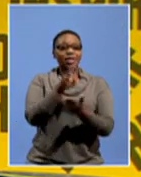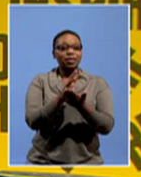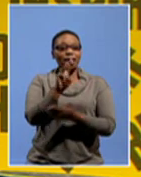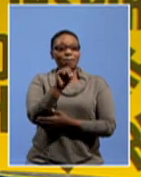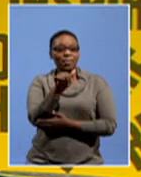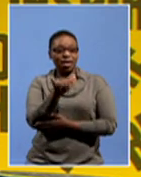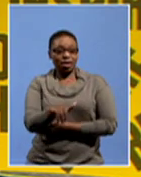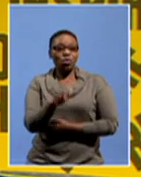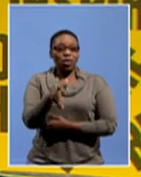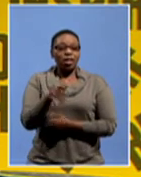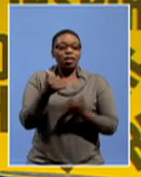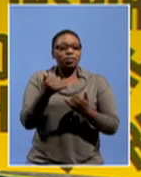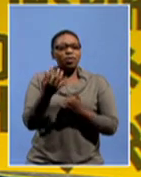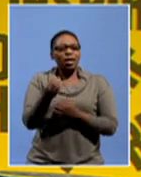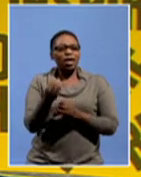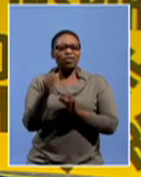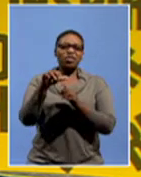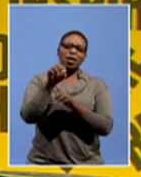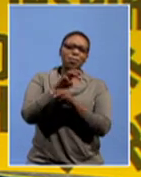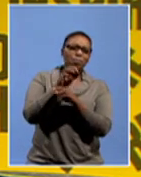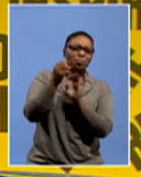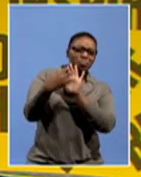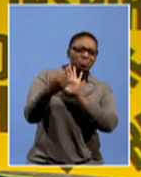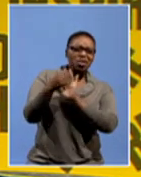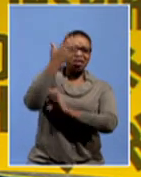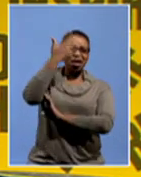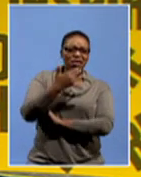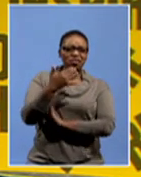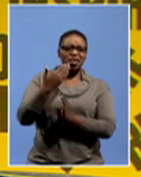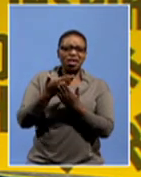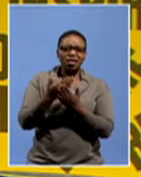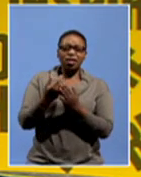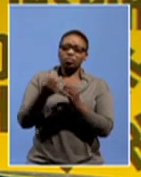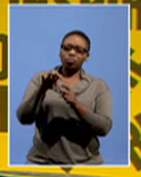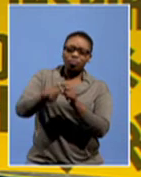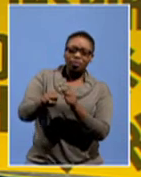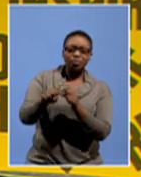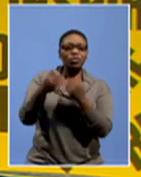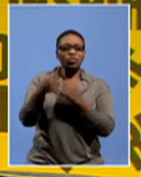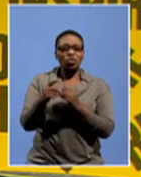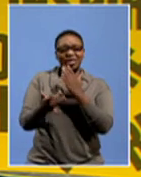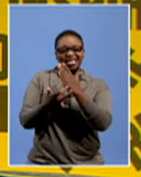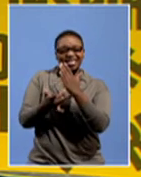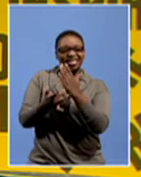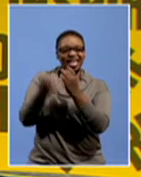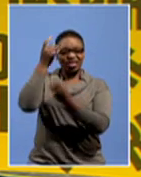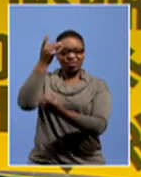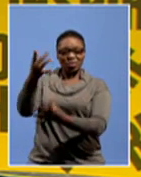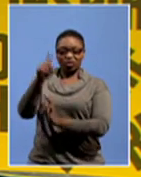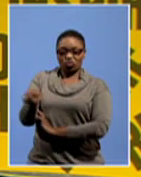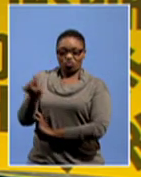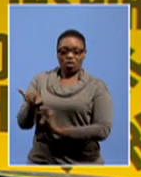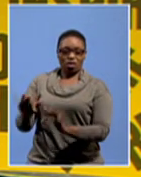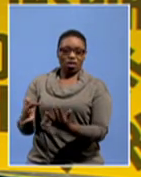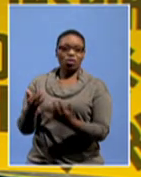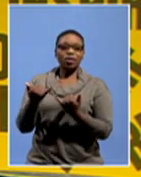with Media Monitoring Africa to create an online platform to expose digital disinformation. So this insert is produced for